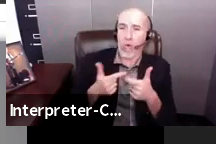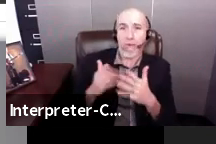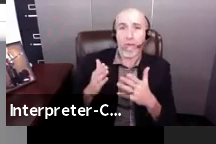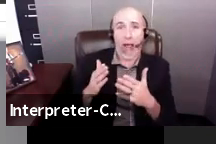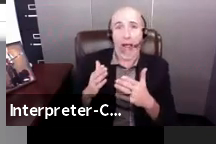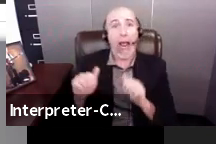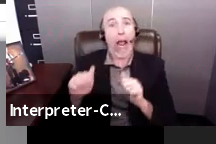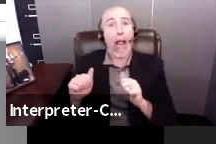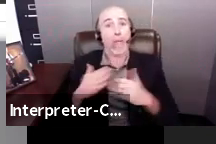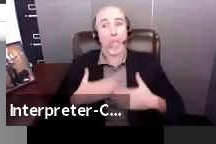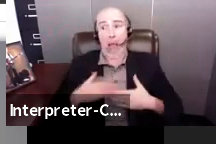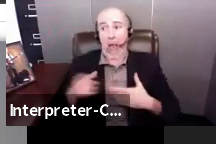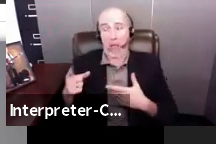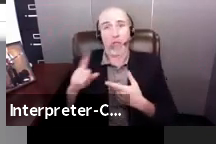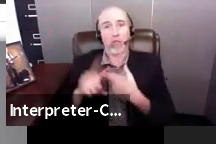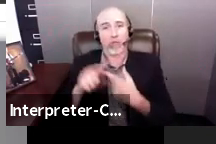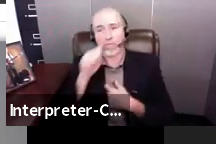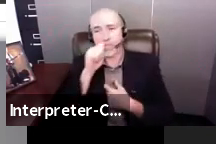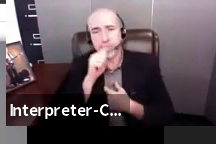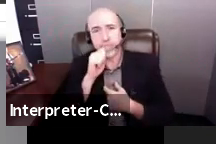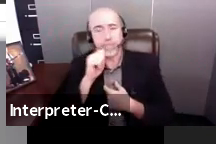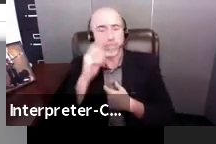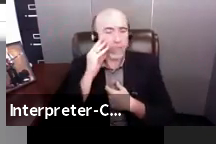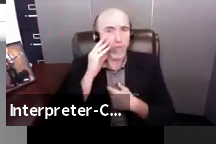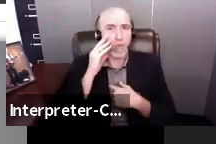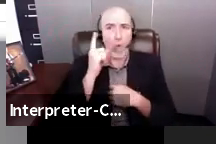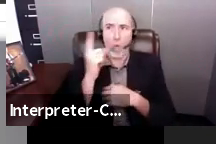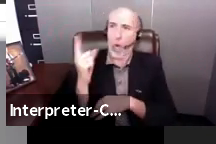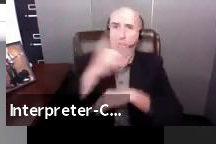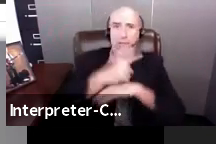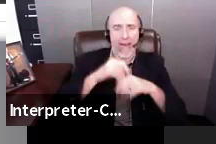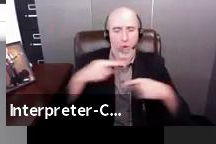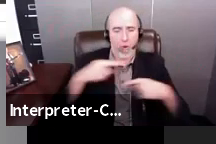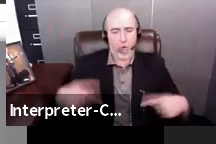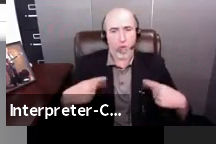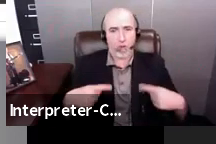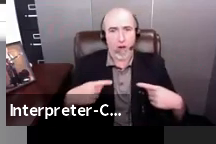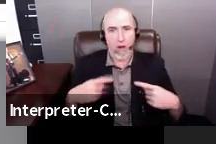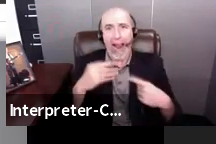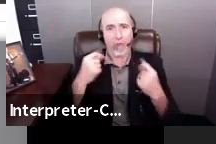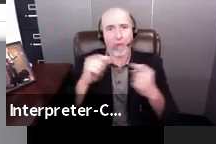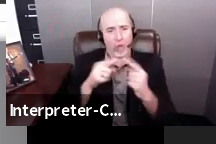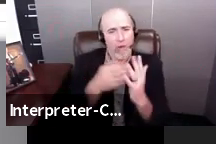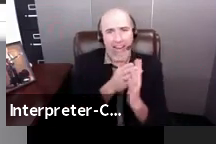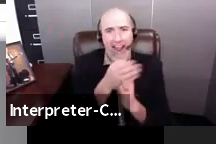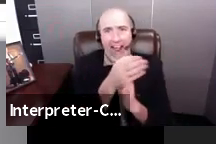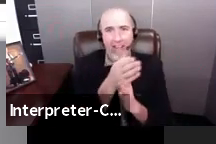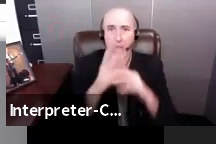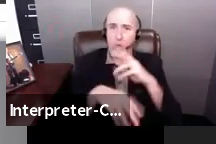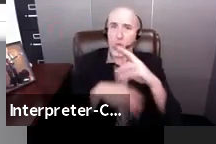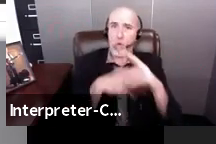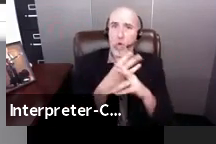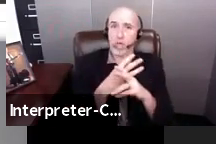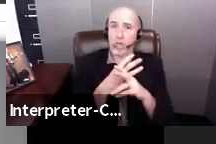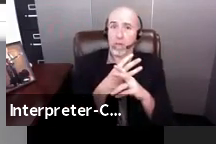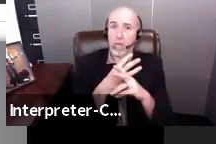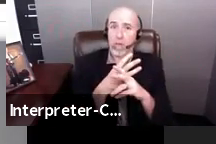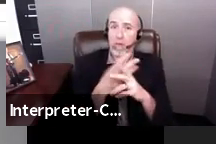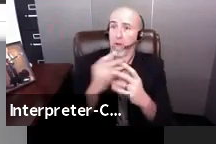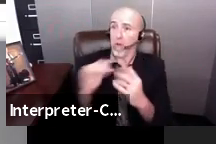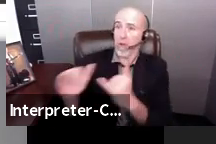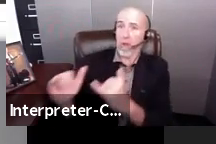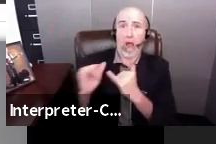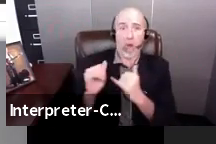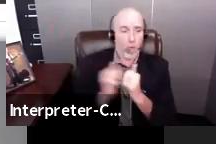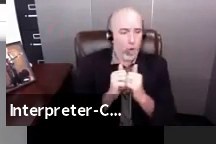people to spend a day in a wheelchair to experience navigating the world in a wheelchair like somebody with